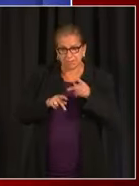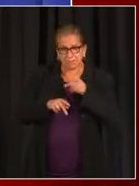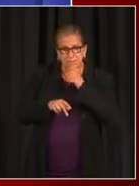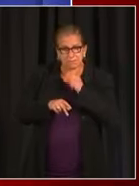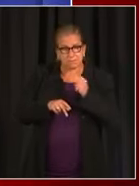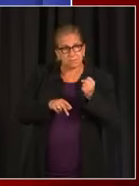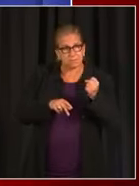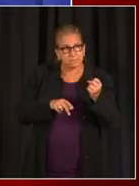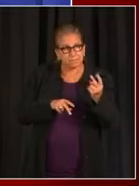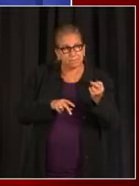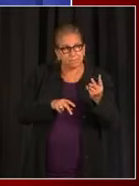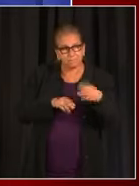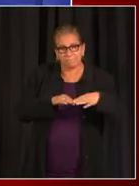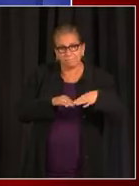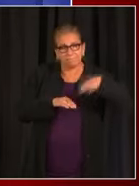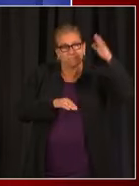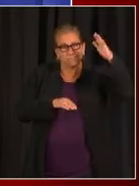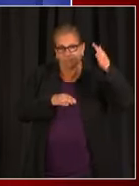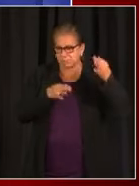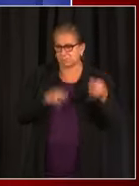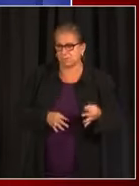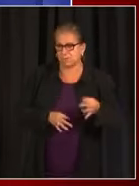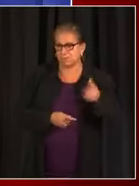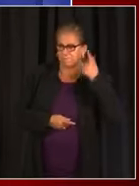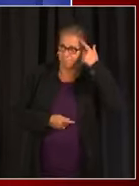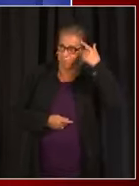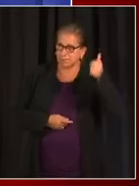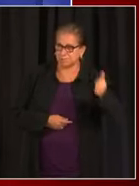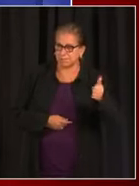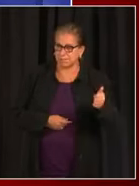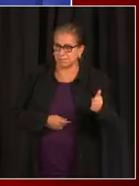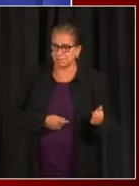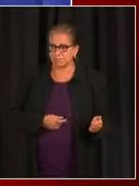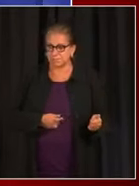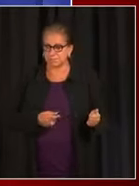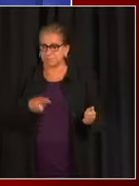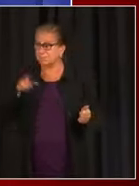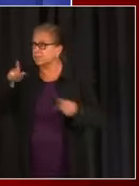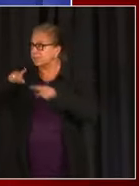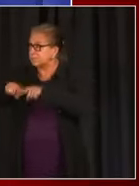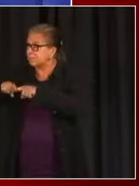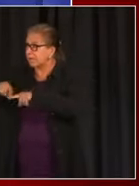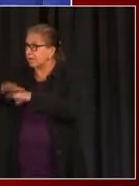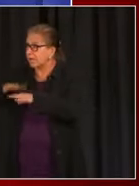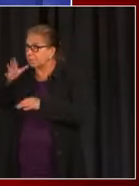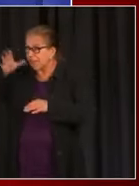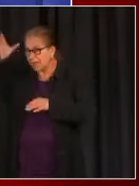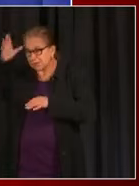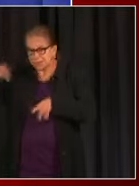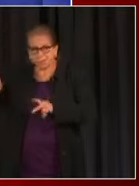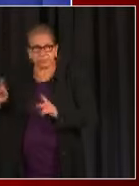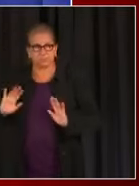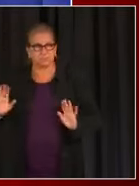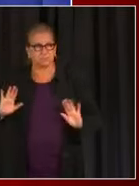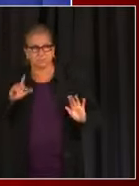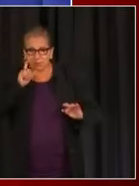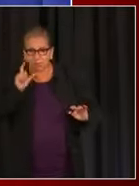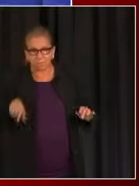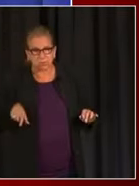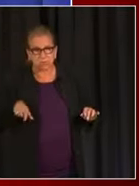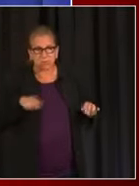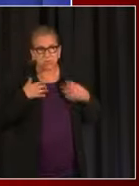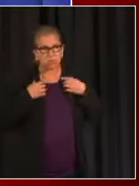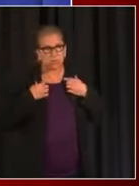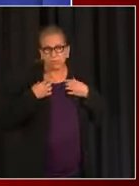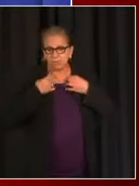11 years and older to receive vaccines without parental consent. However, practices